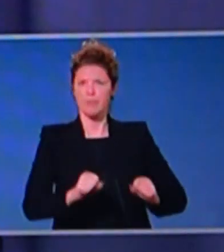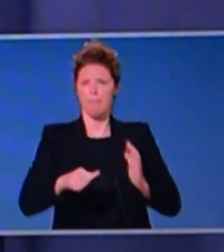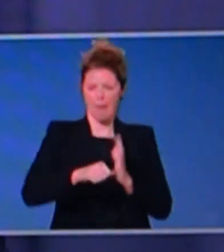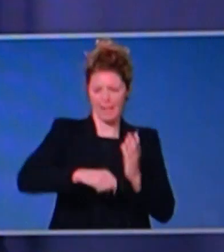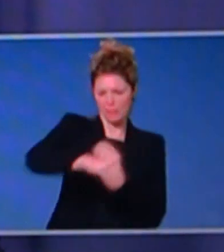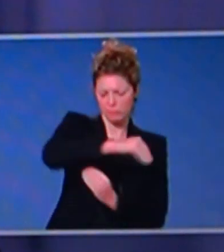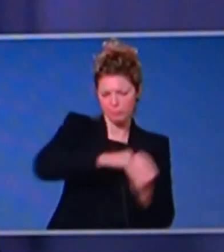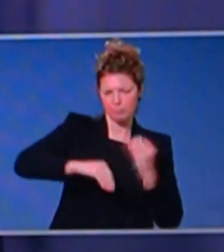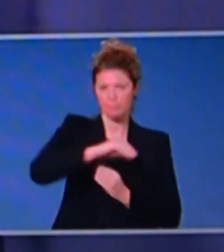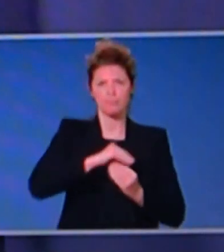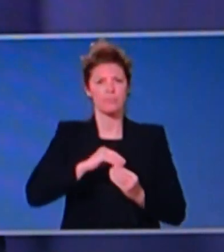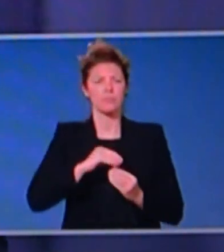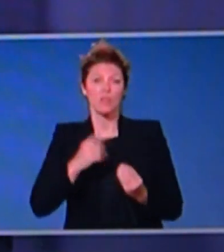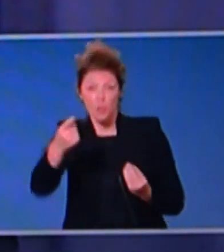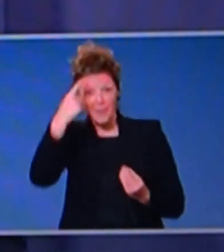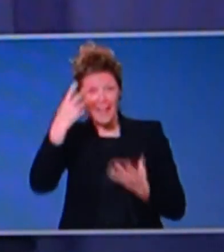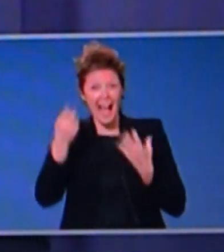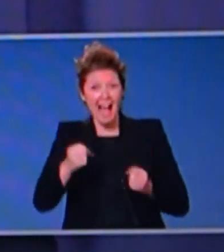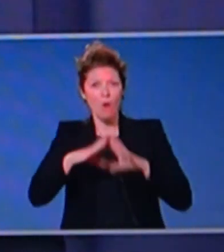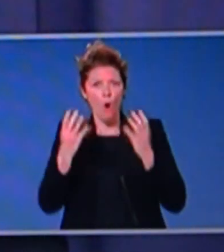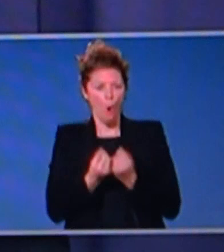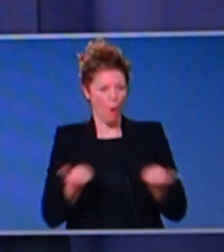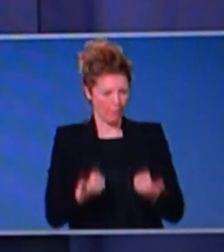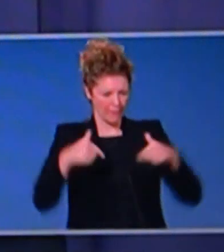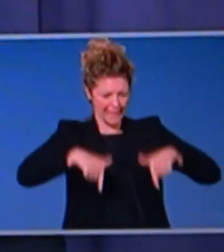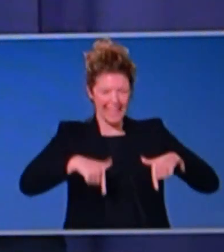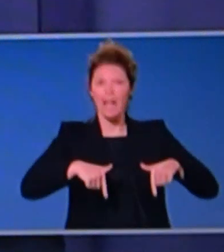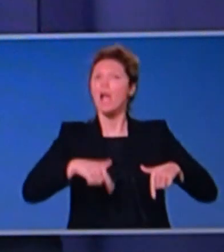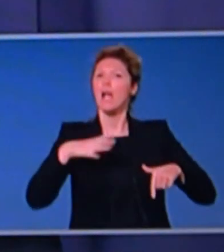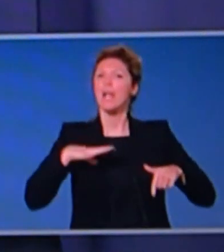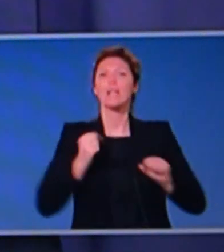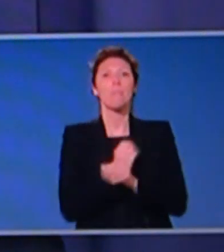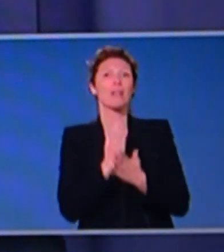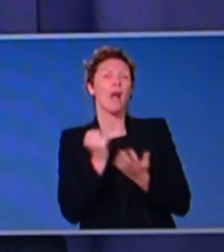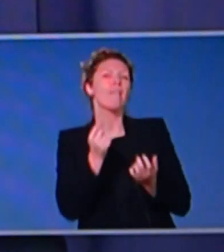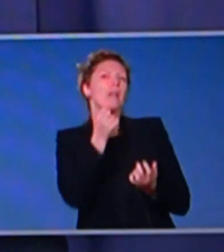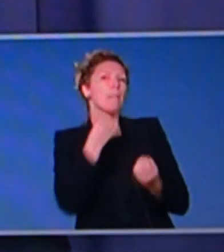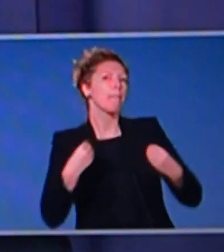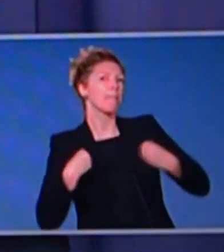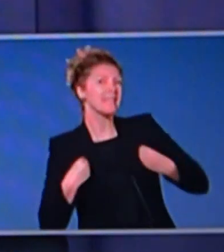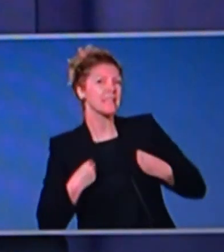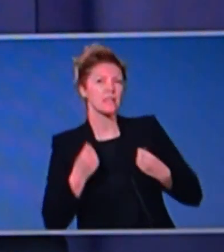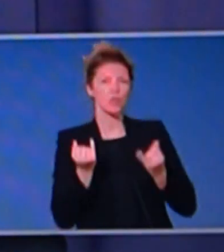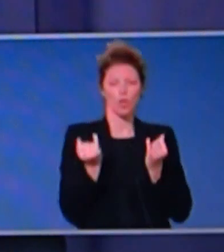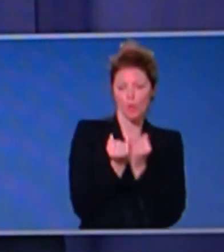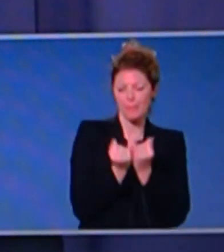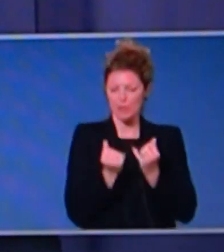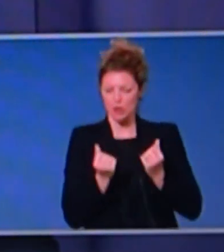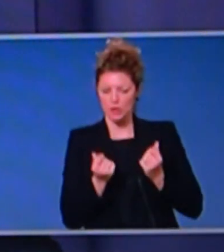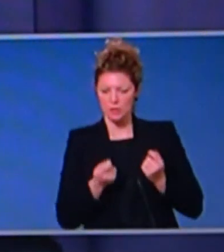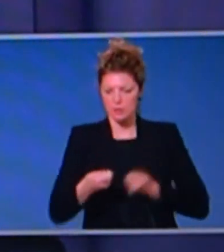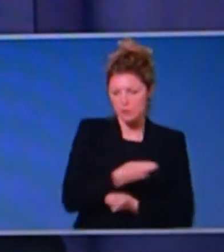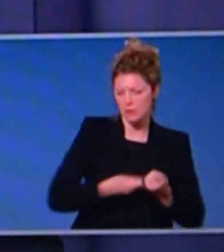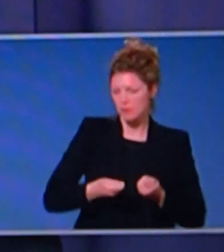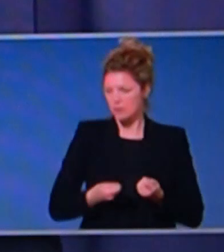large public subsidies and protectionism. It's achieved by having competitive businesses that can operate in these sectors and